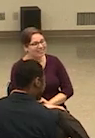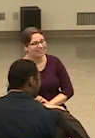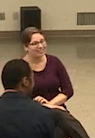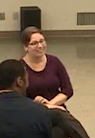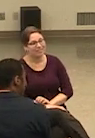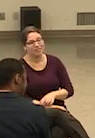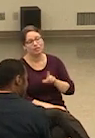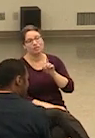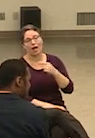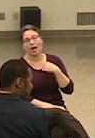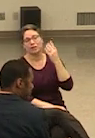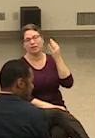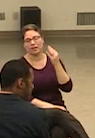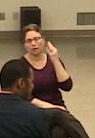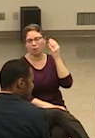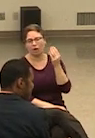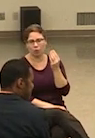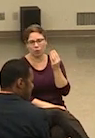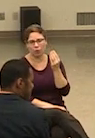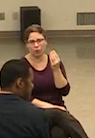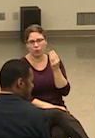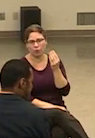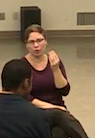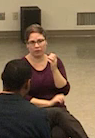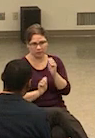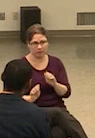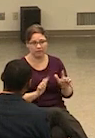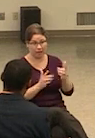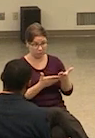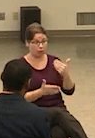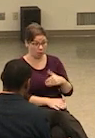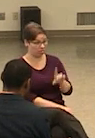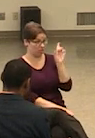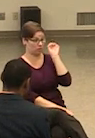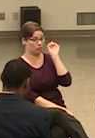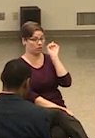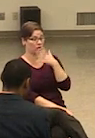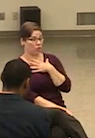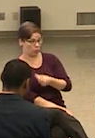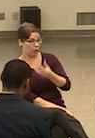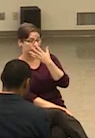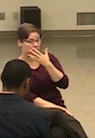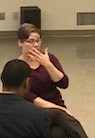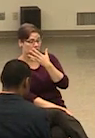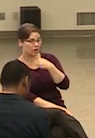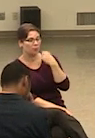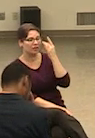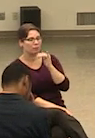So I was thinking about the slide before this one, what is whiteness? I was thinking of